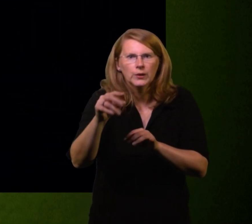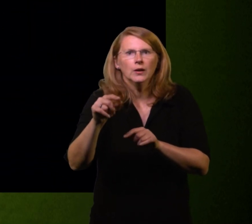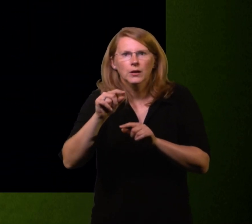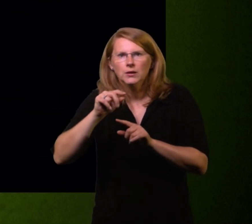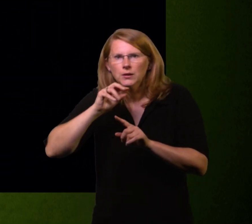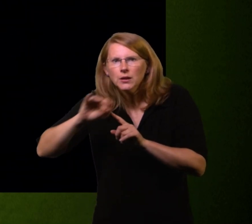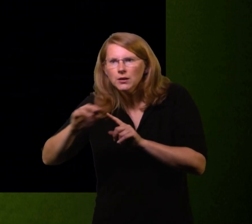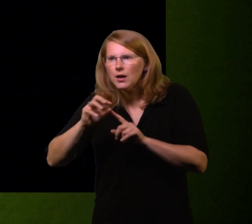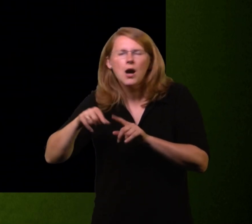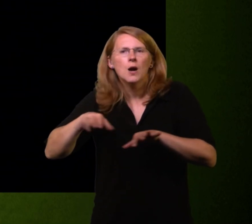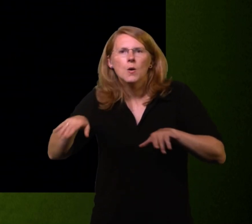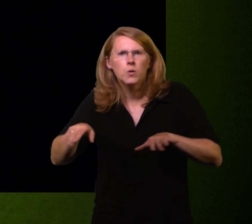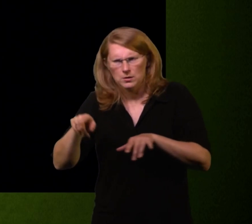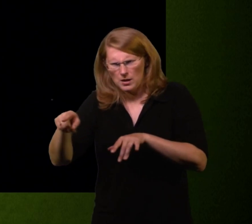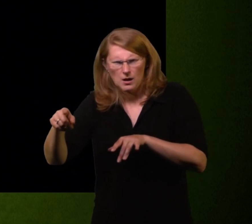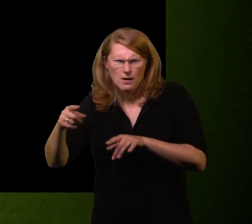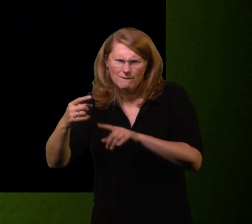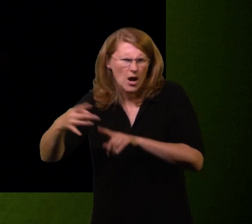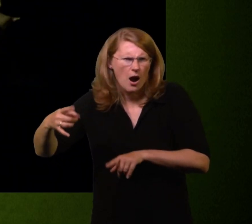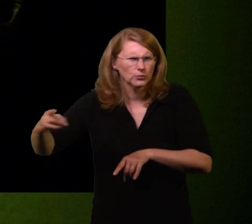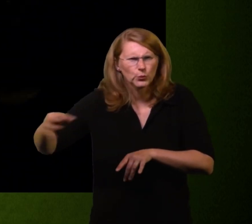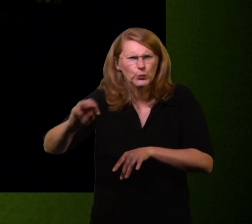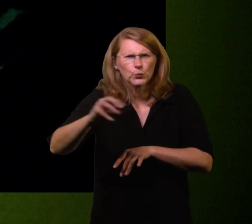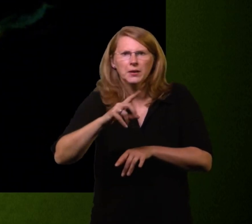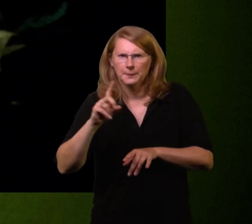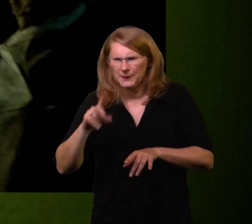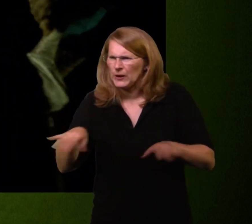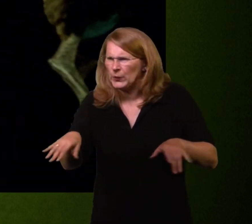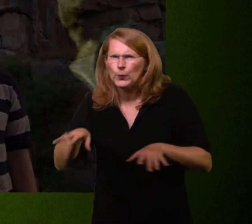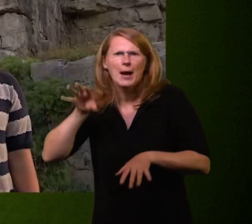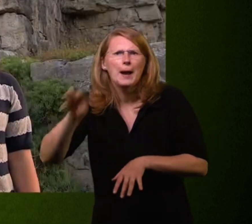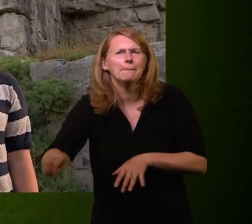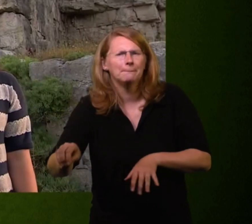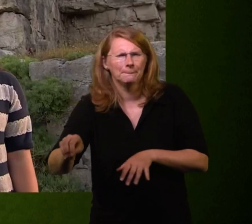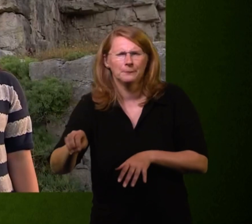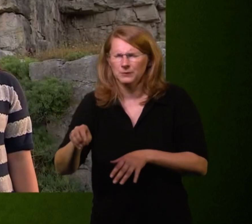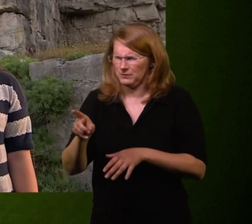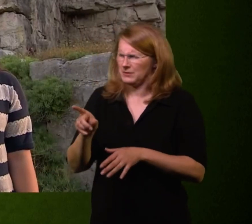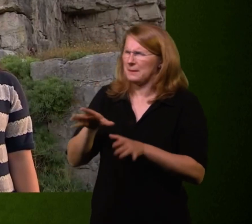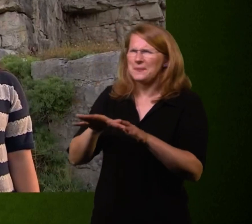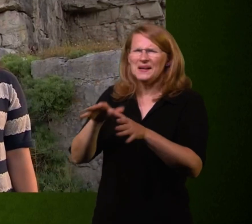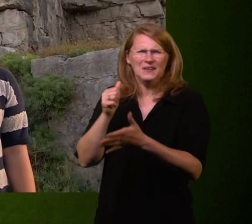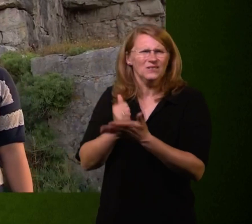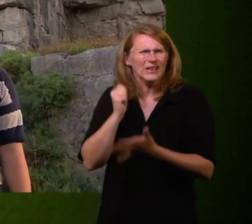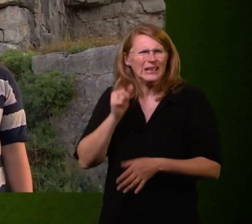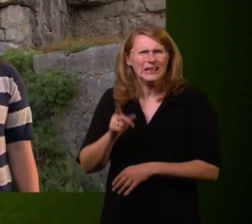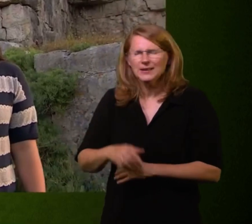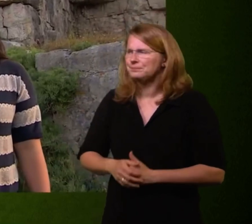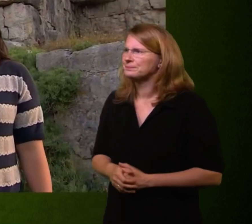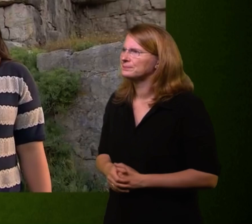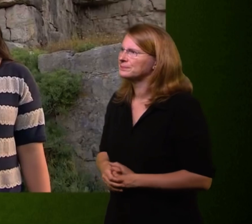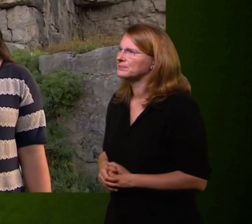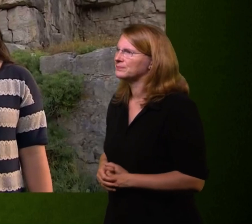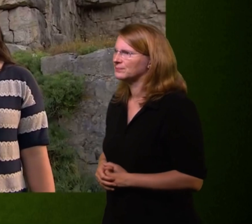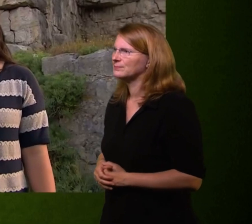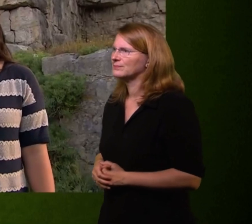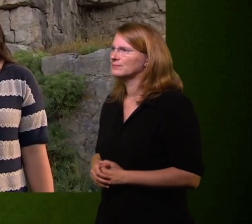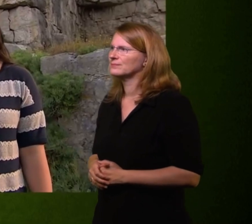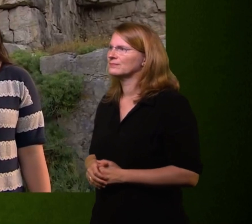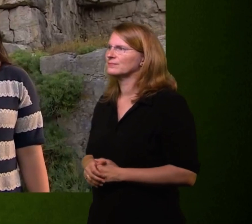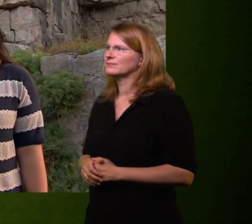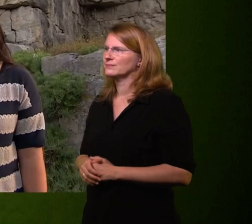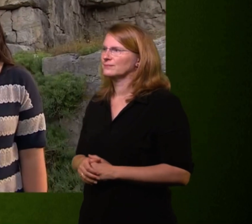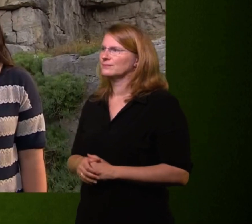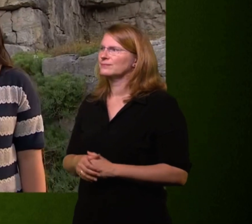hunt fast-moving moths in a fast-moving environment. Really, really cool animals. But of course, if you are their preferred